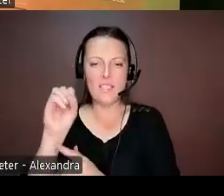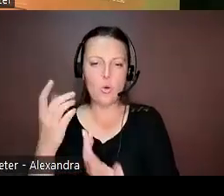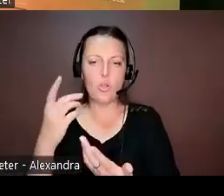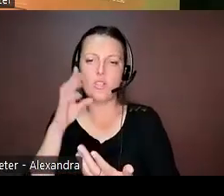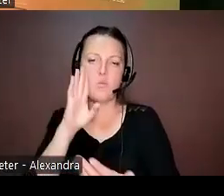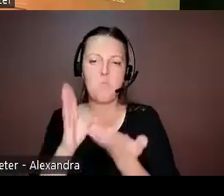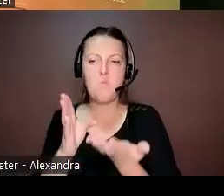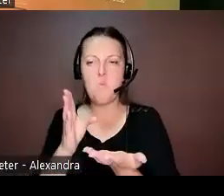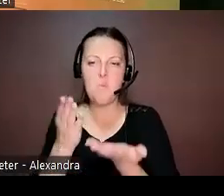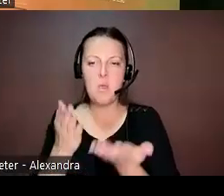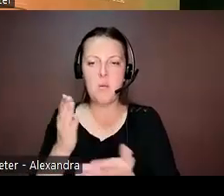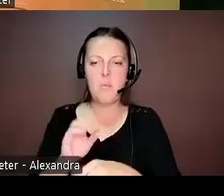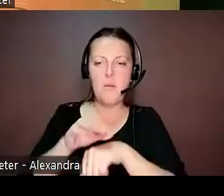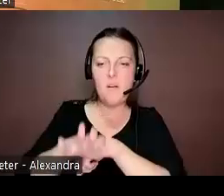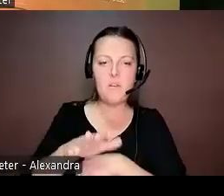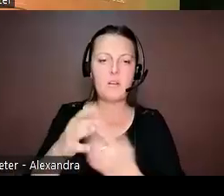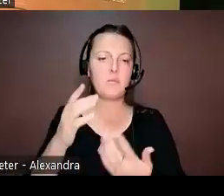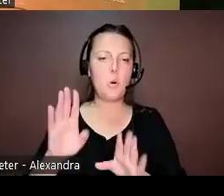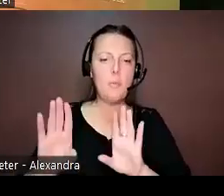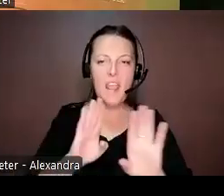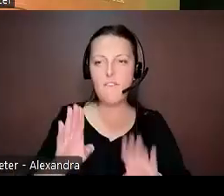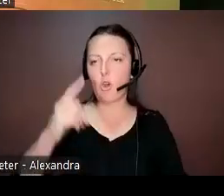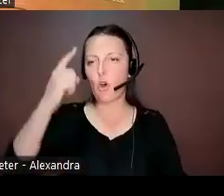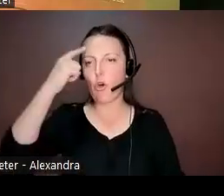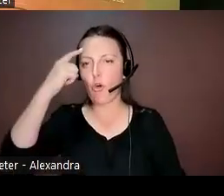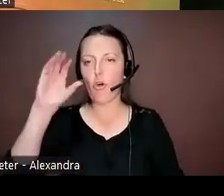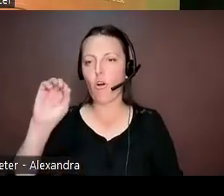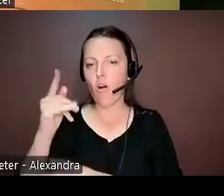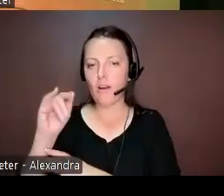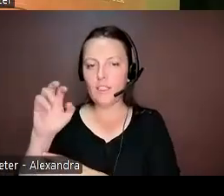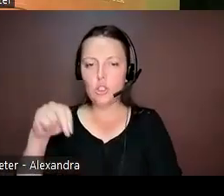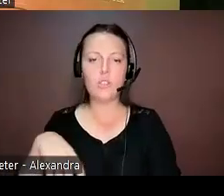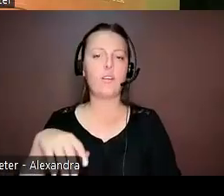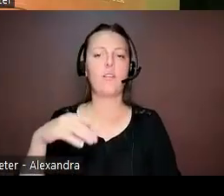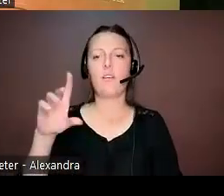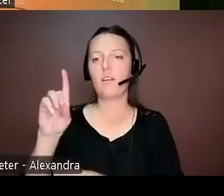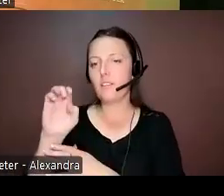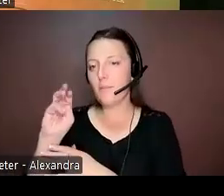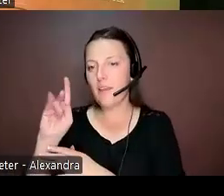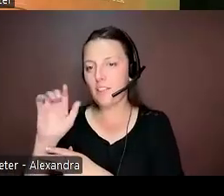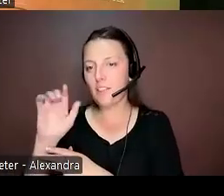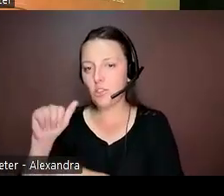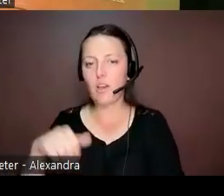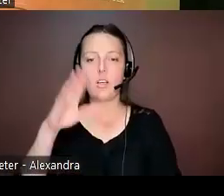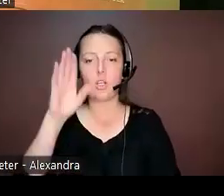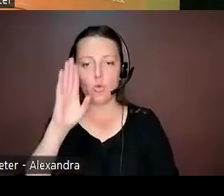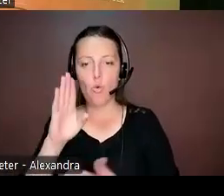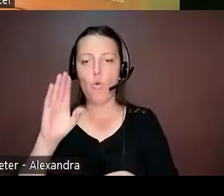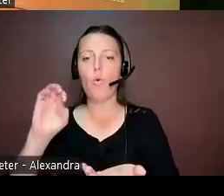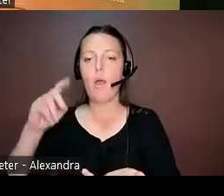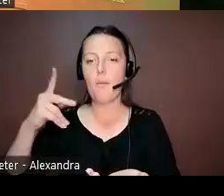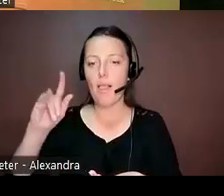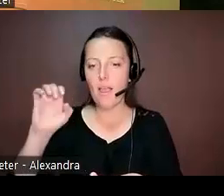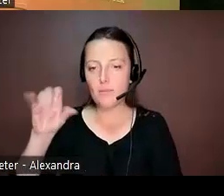epilepsy, TBI, and sometimes includes sleep disorders, and broader definition sometimes even includes